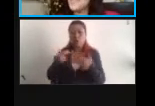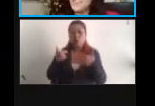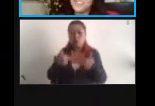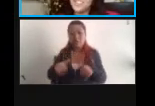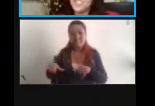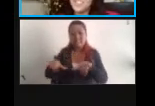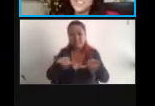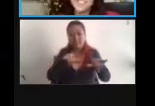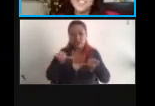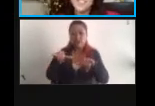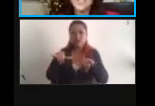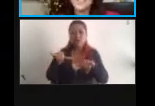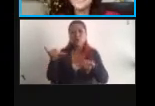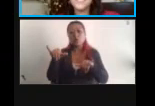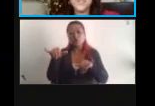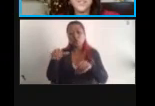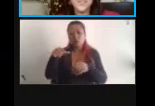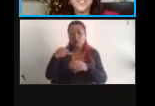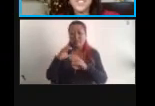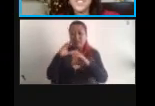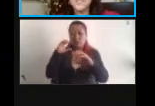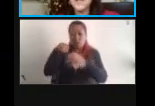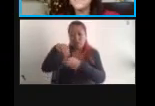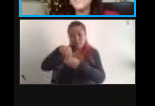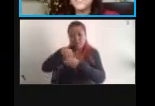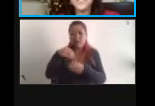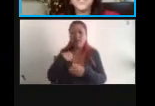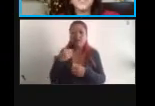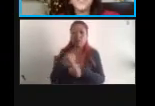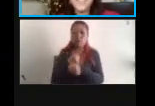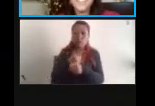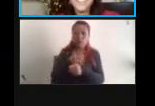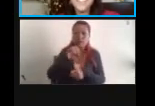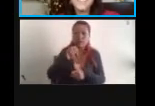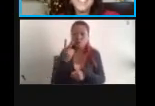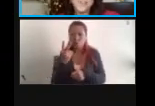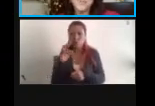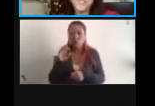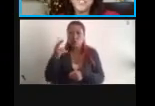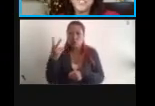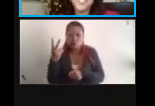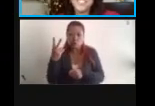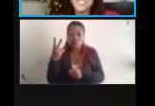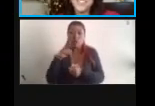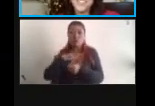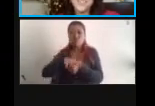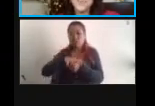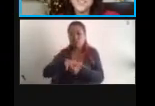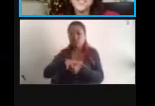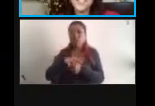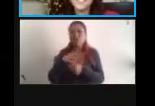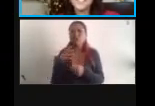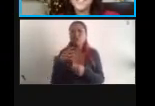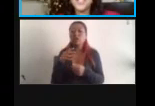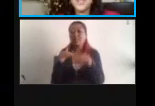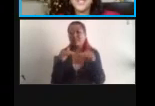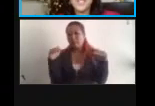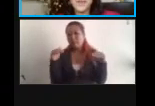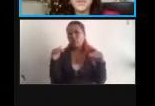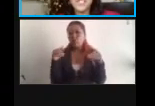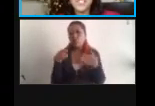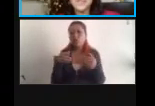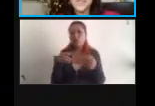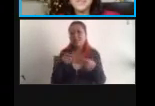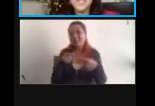that right oxygen content, the right CO2 content, right pressures, right countermeasures, et cetera. And so that's a very